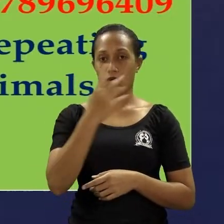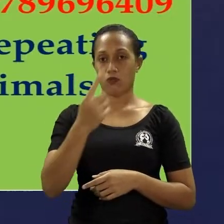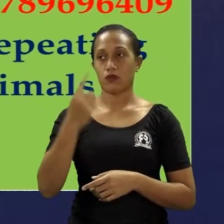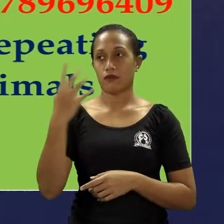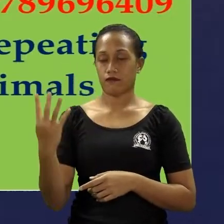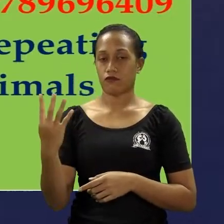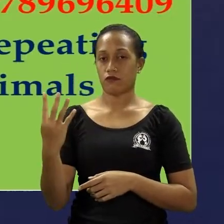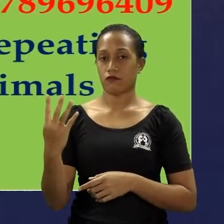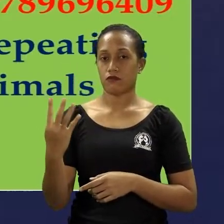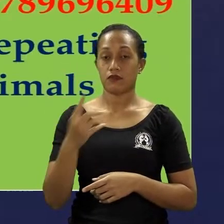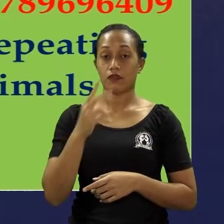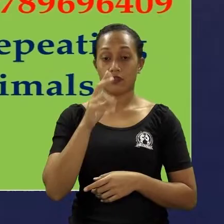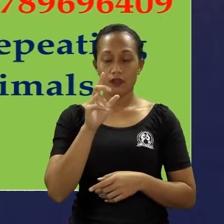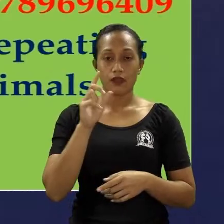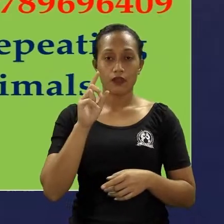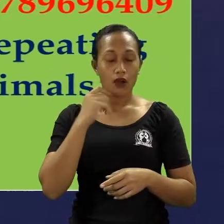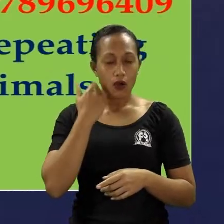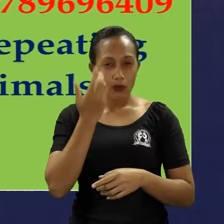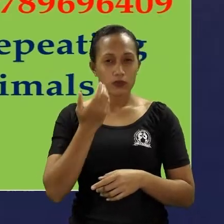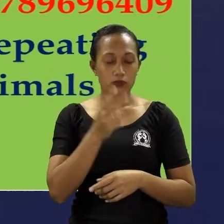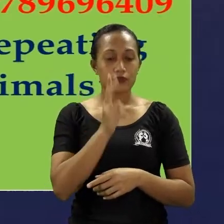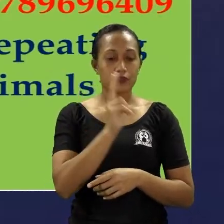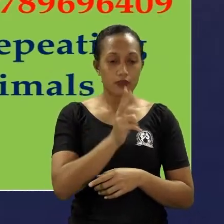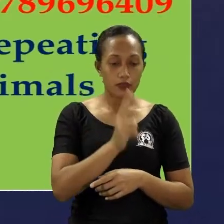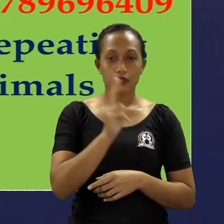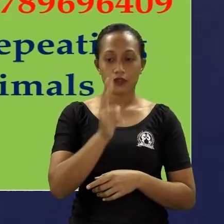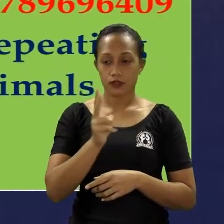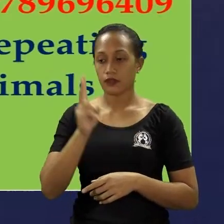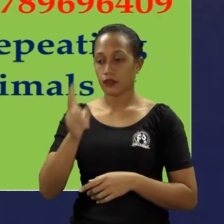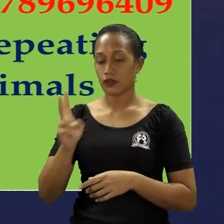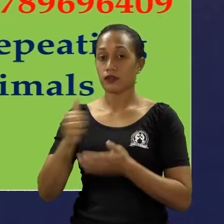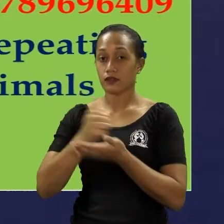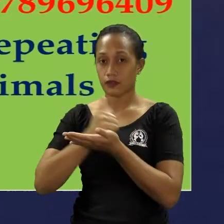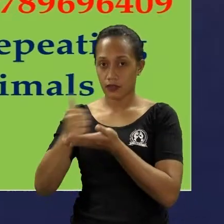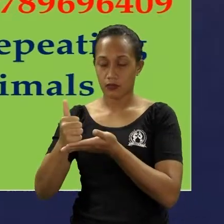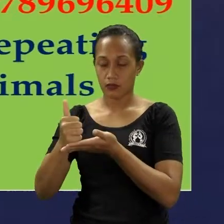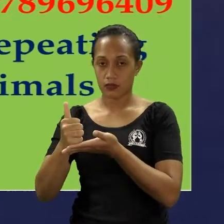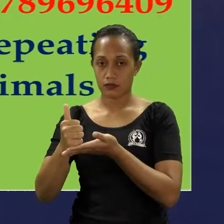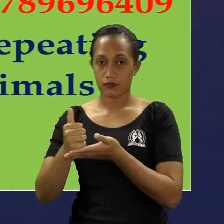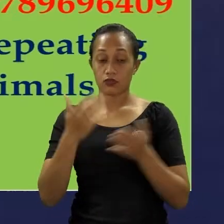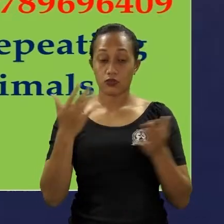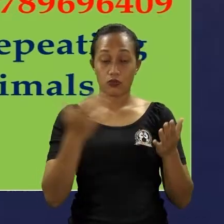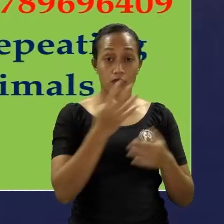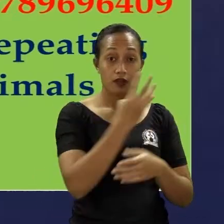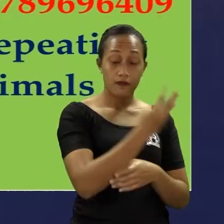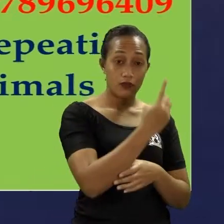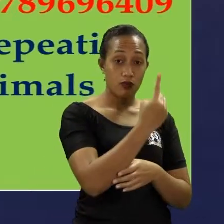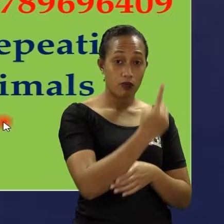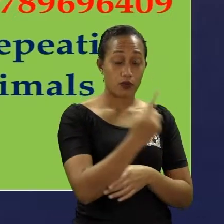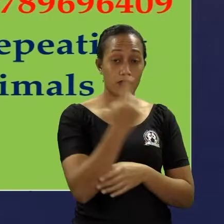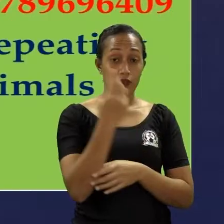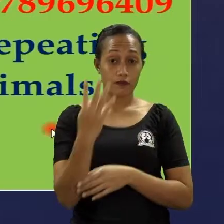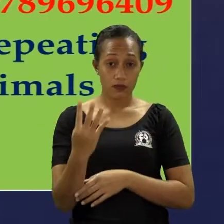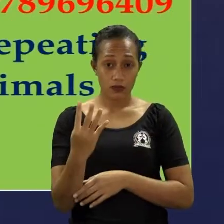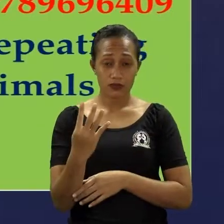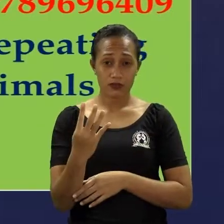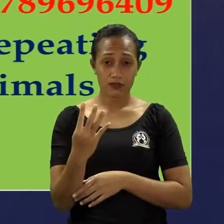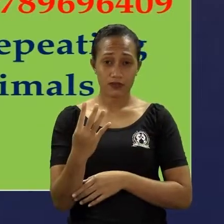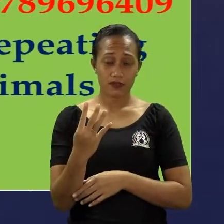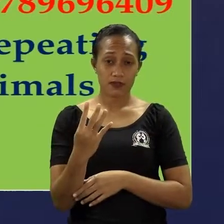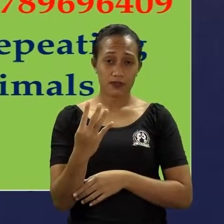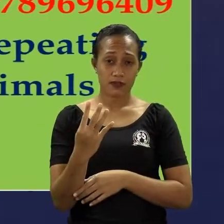1.414414 has repeating patterns of decimals where 414